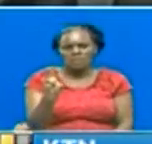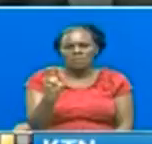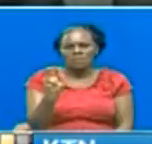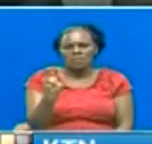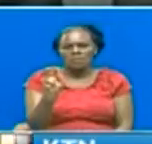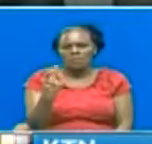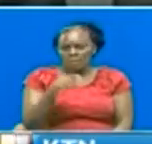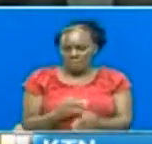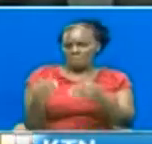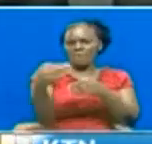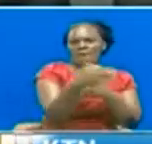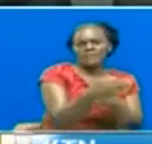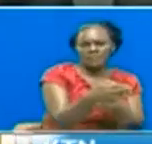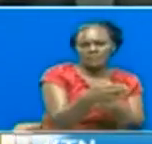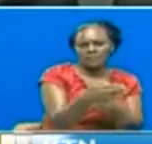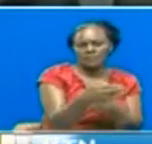Behind that